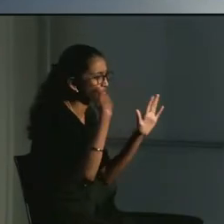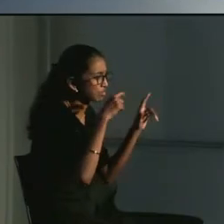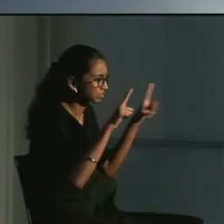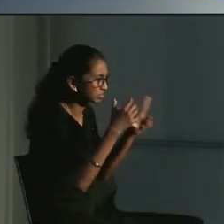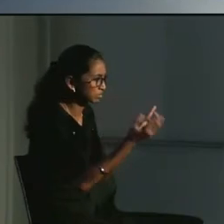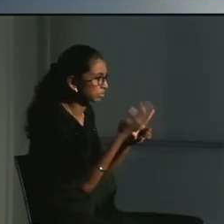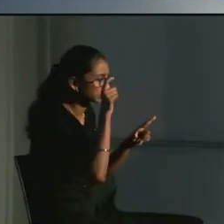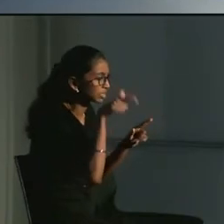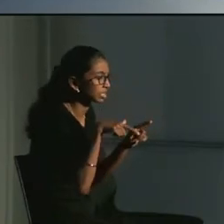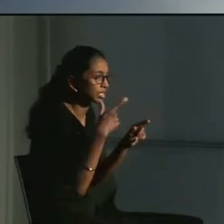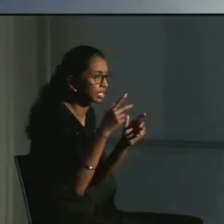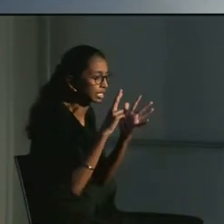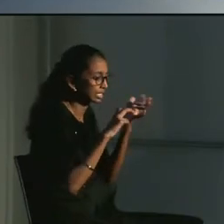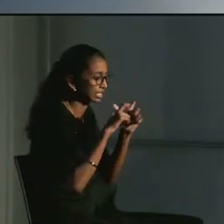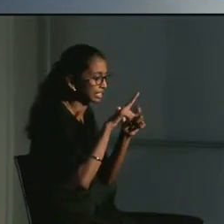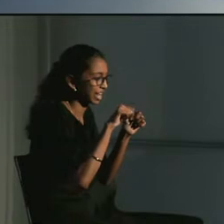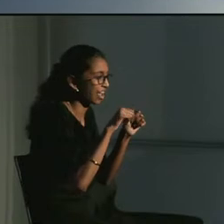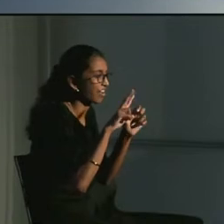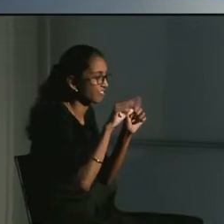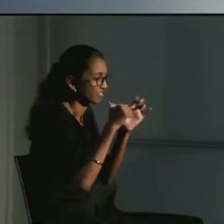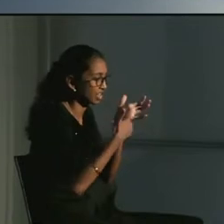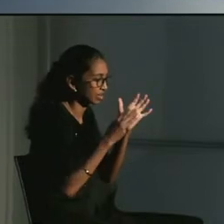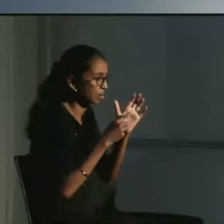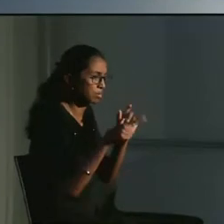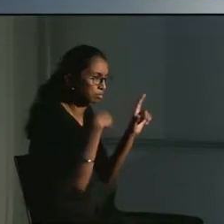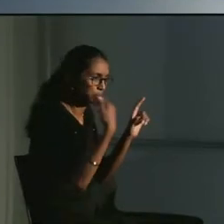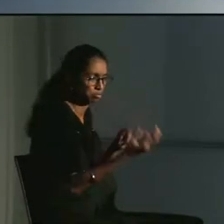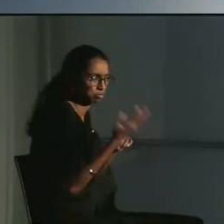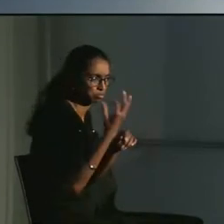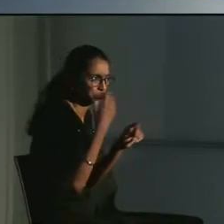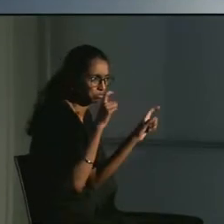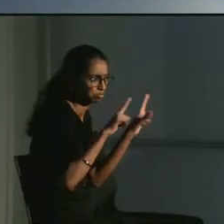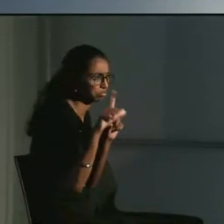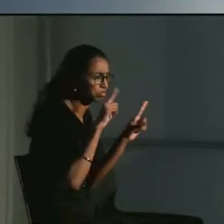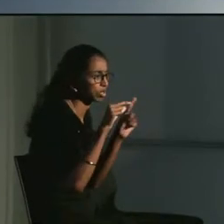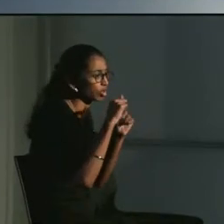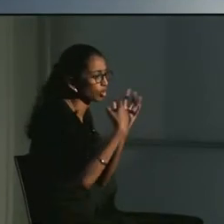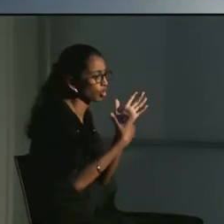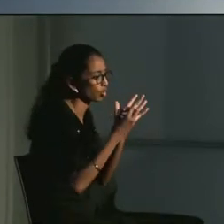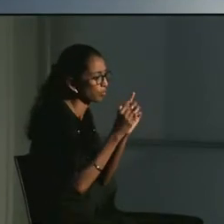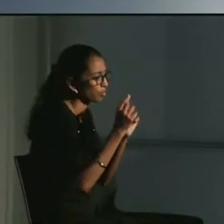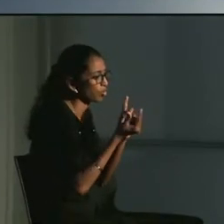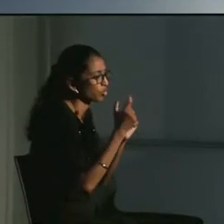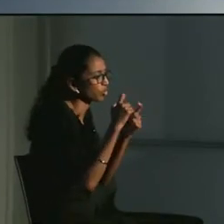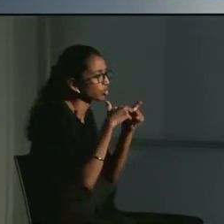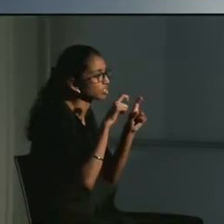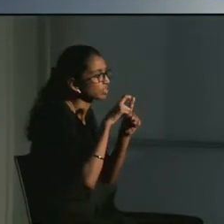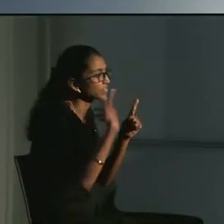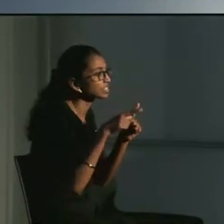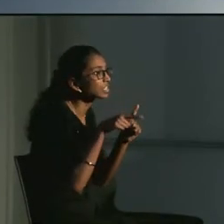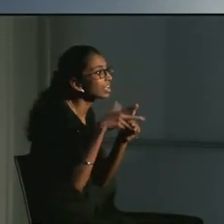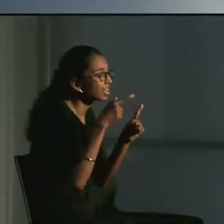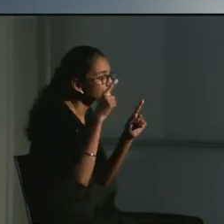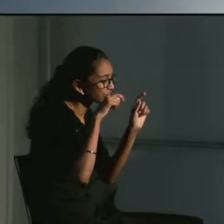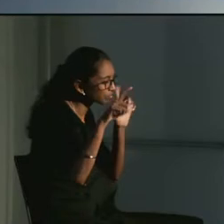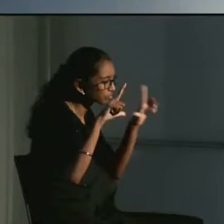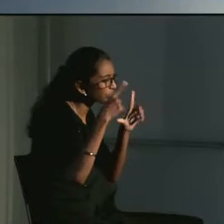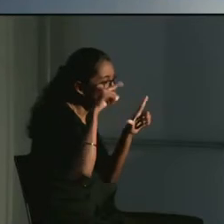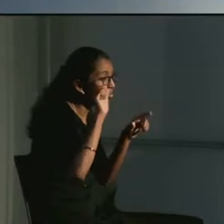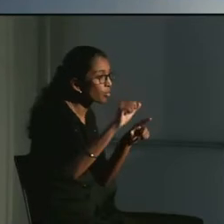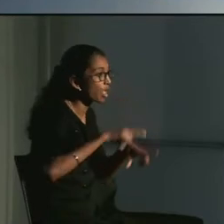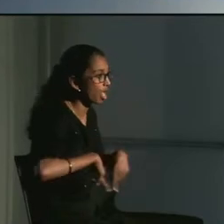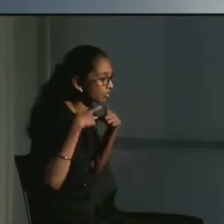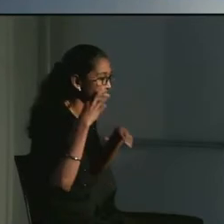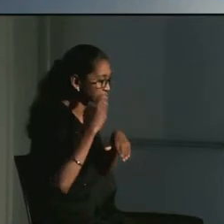Nida Varna, who produced fantastic films which focus on their life in Bangalore from